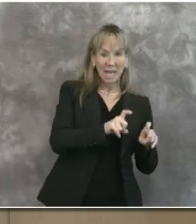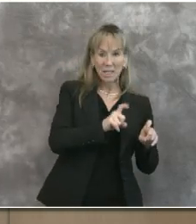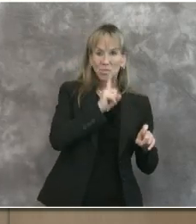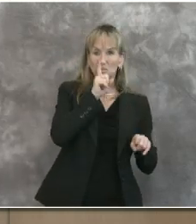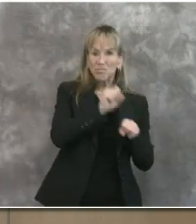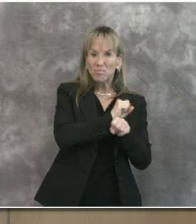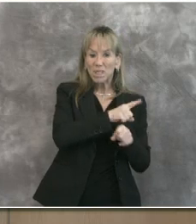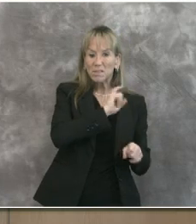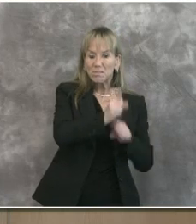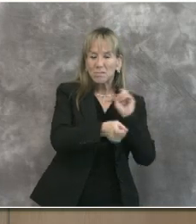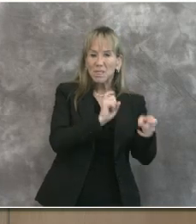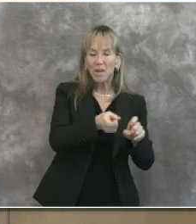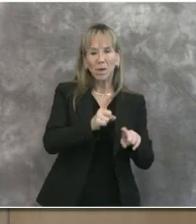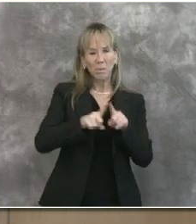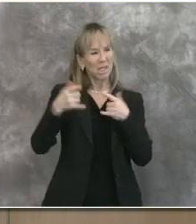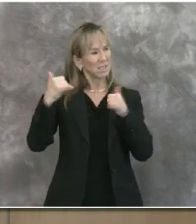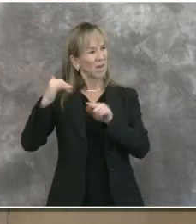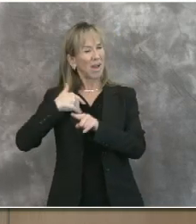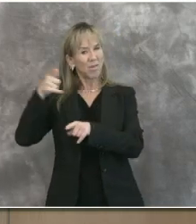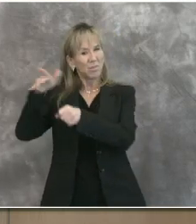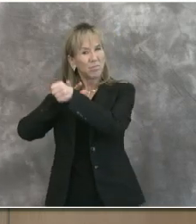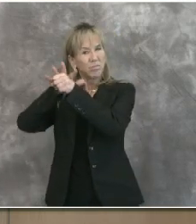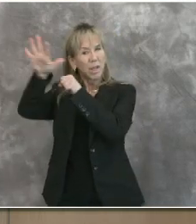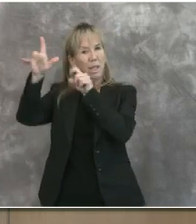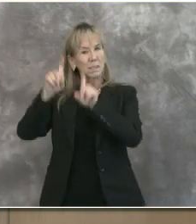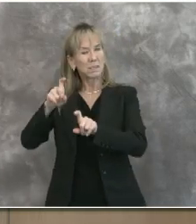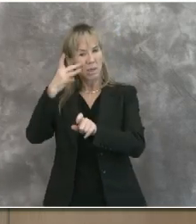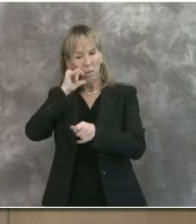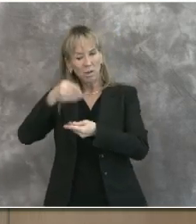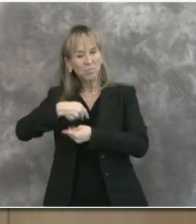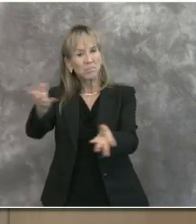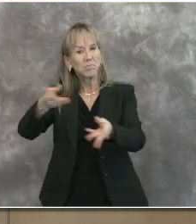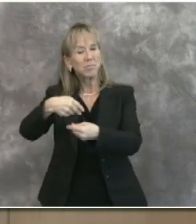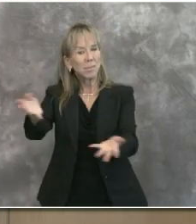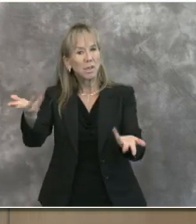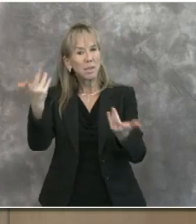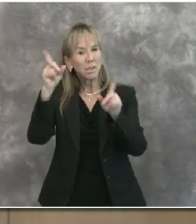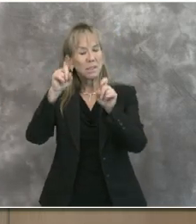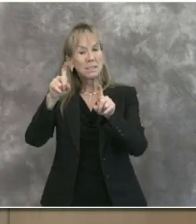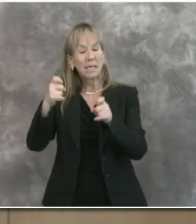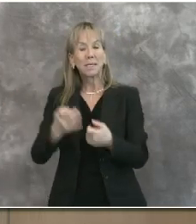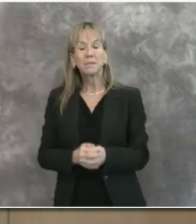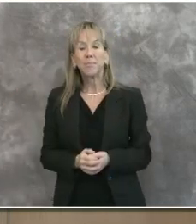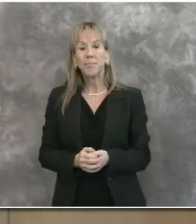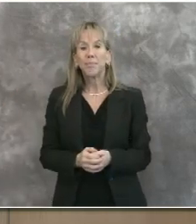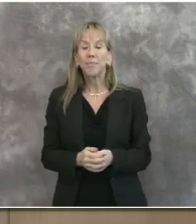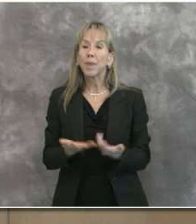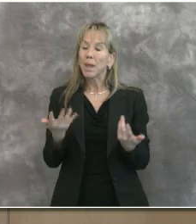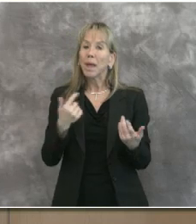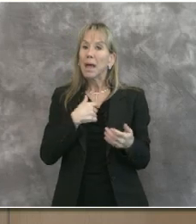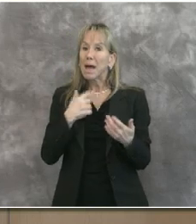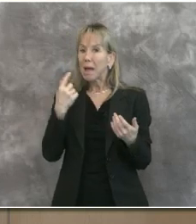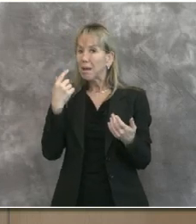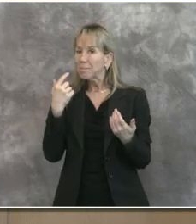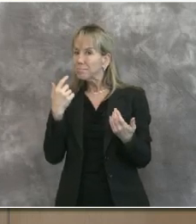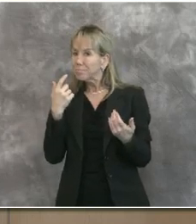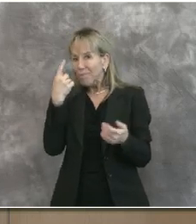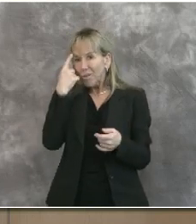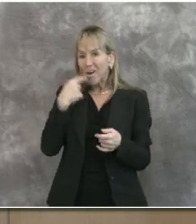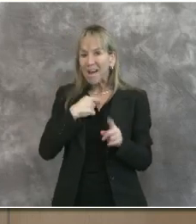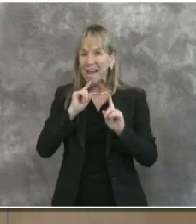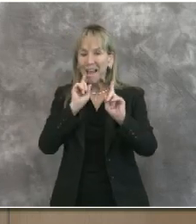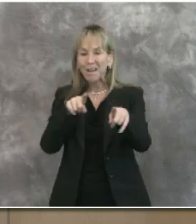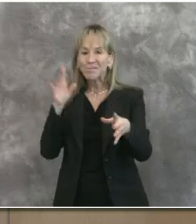performed and the actual capacity. And I gave I thought, a fairly comprehensive answer yesterday about